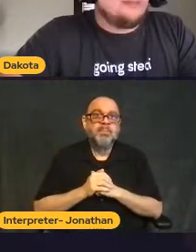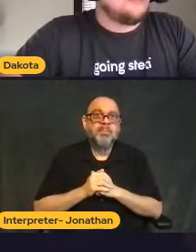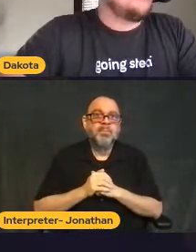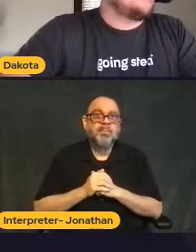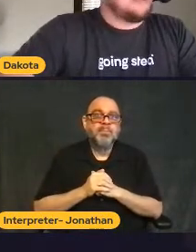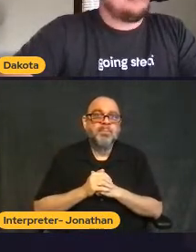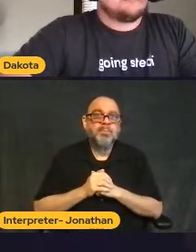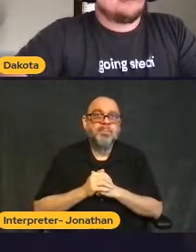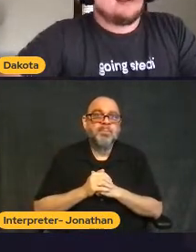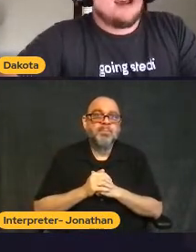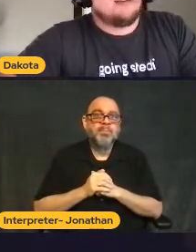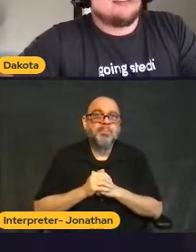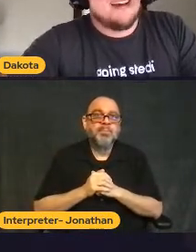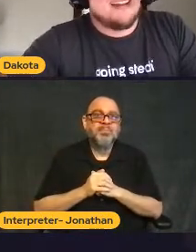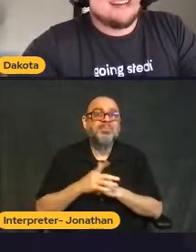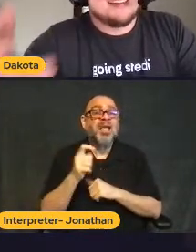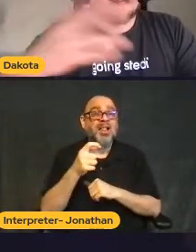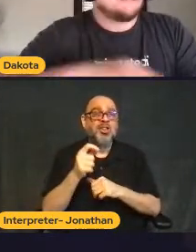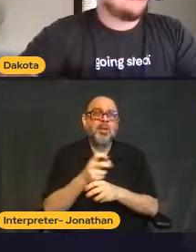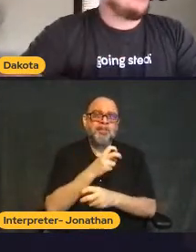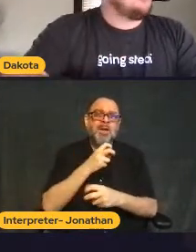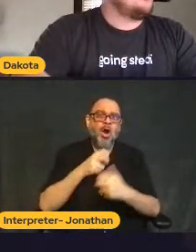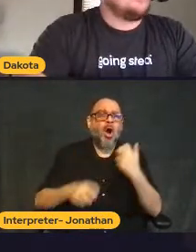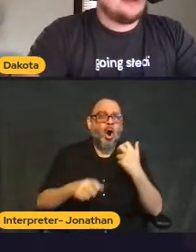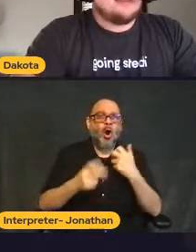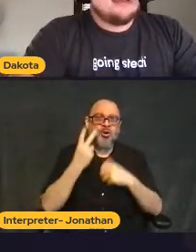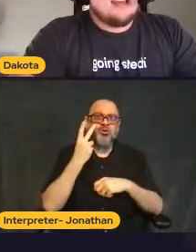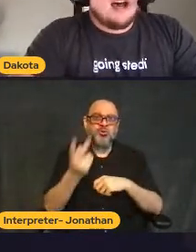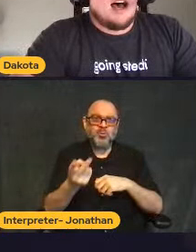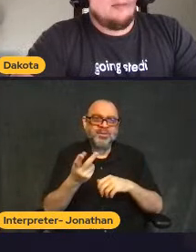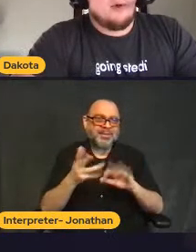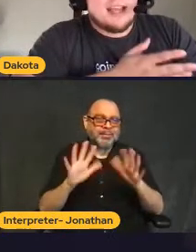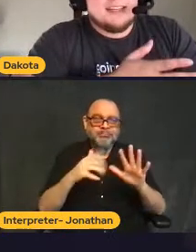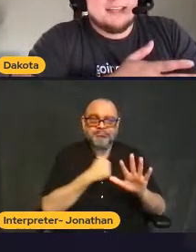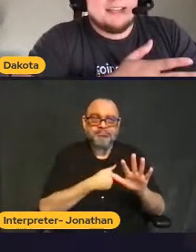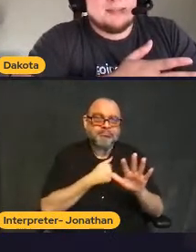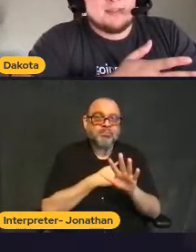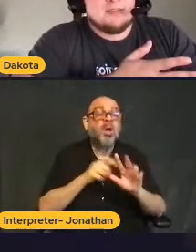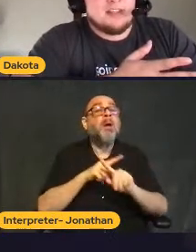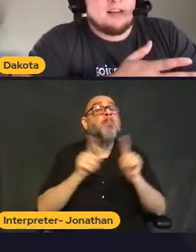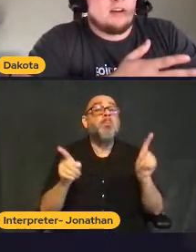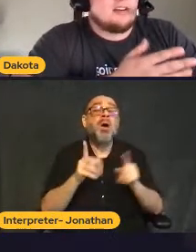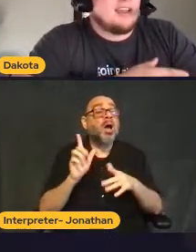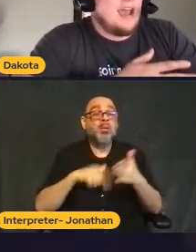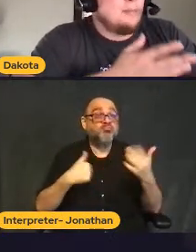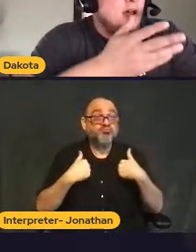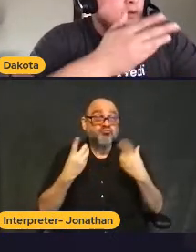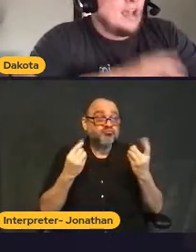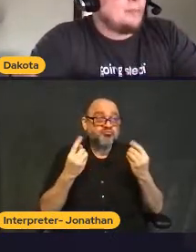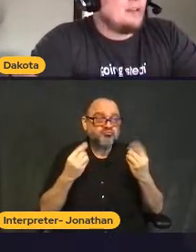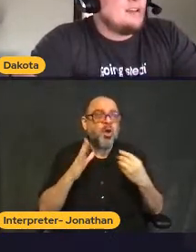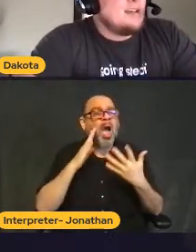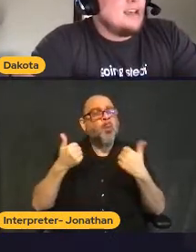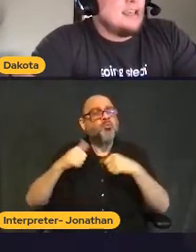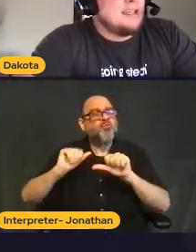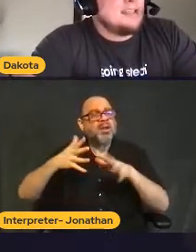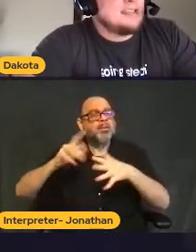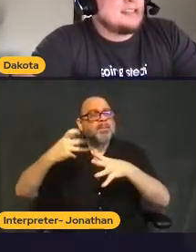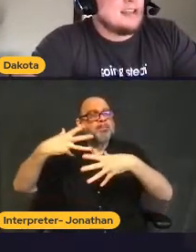So it's kind of hard to see right now. That's getting kind of garbled. But what I did specifically, I'll try to recap